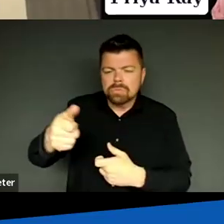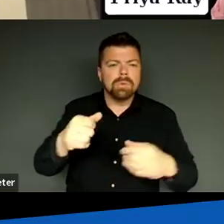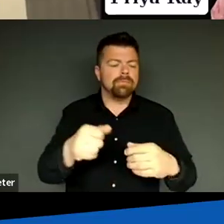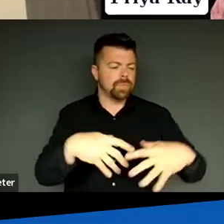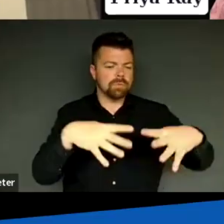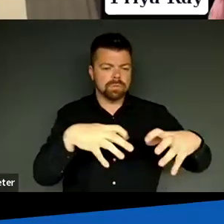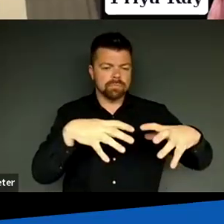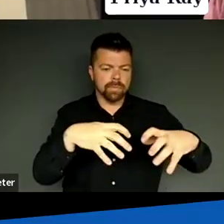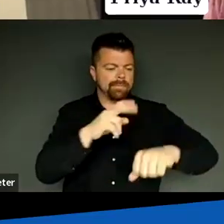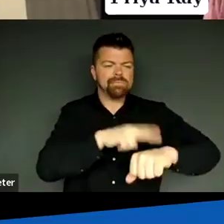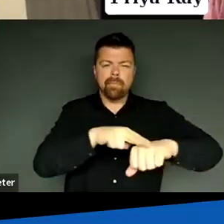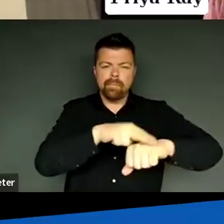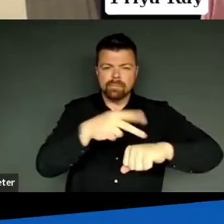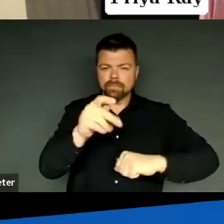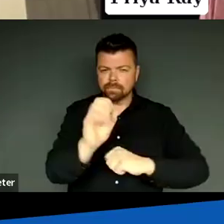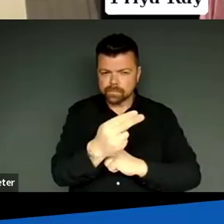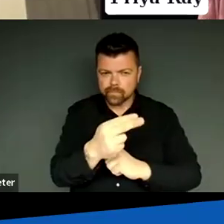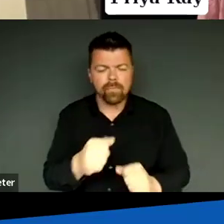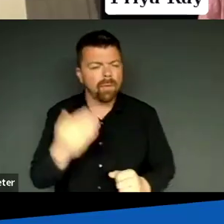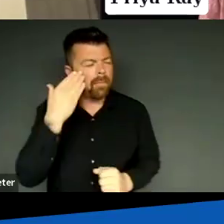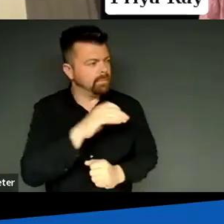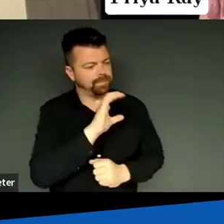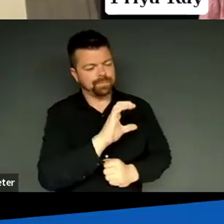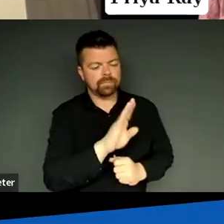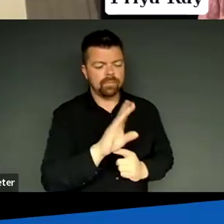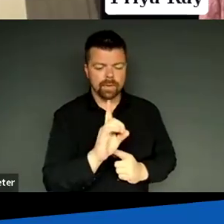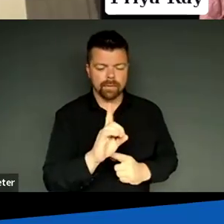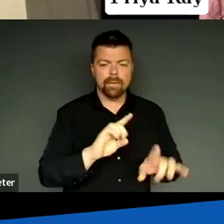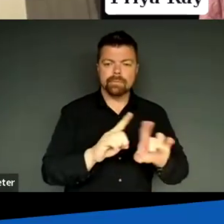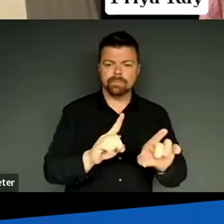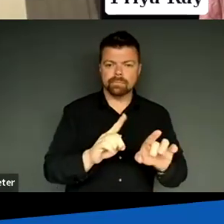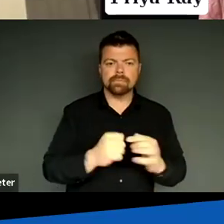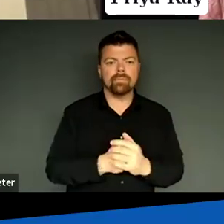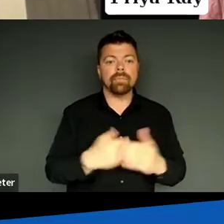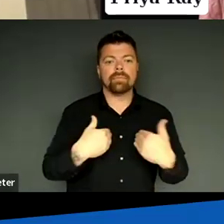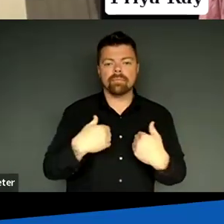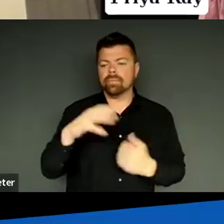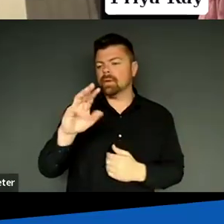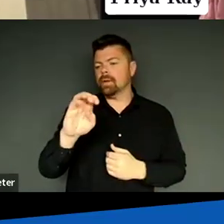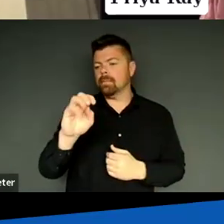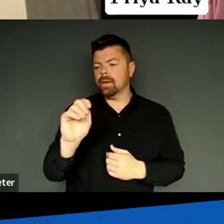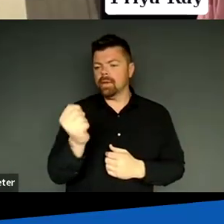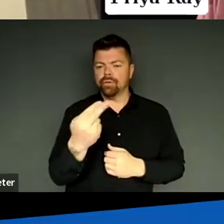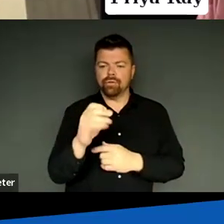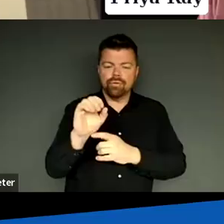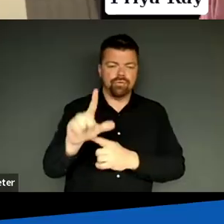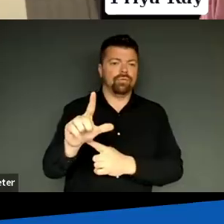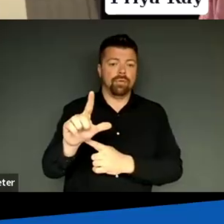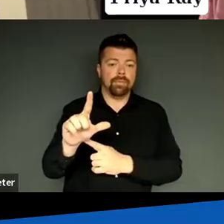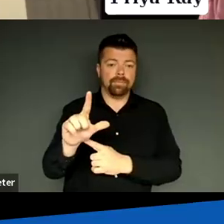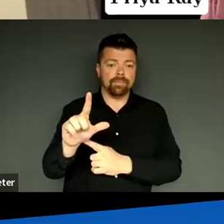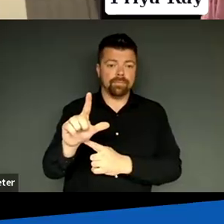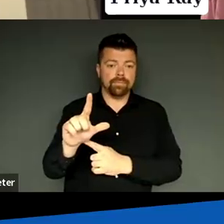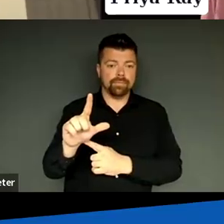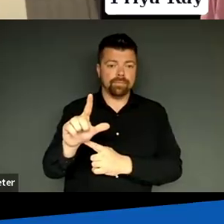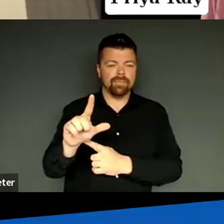a I don't know if it's the CBD, but it has like this menthol in it. And Yes, yeah, and I